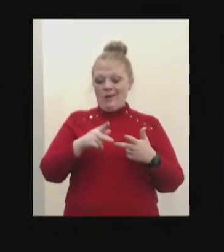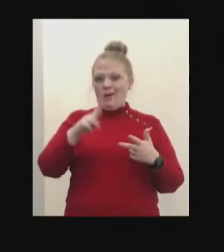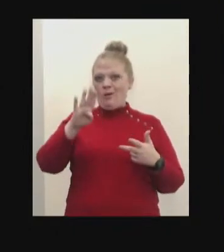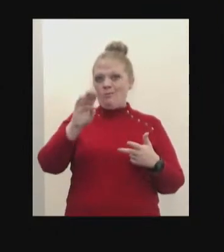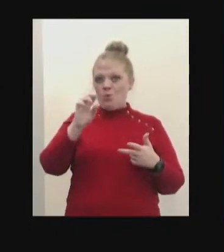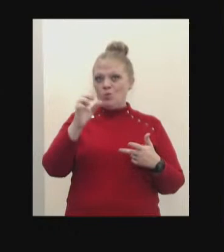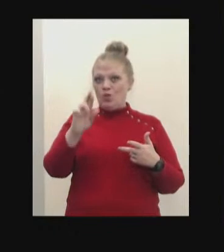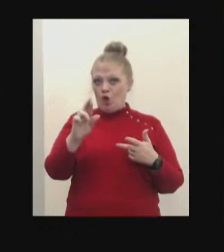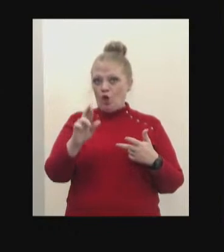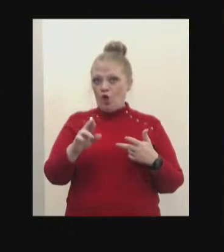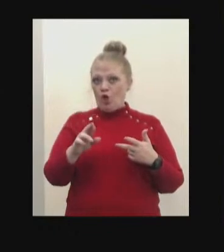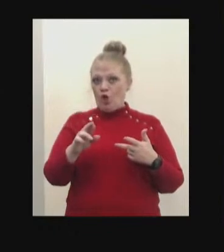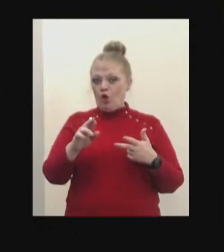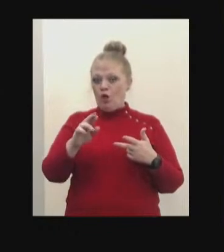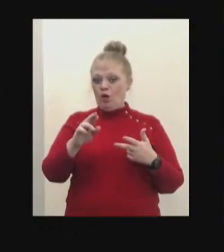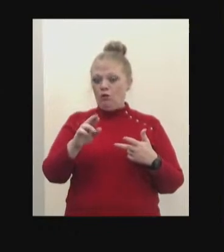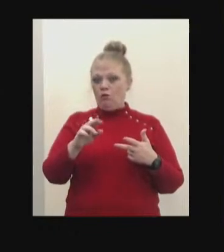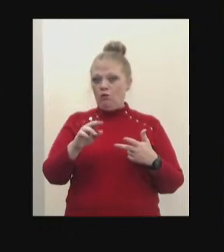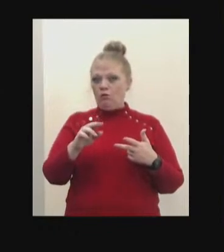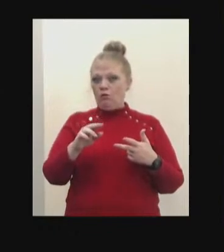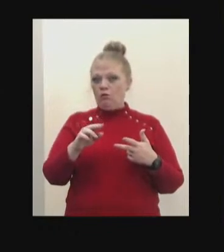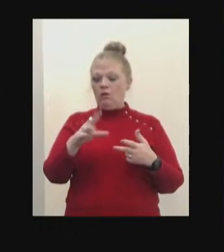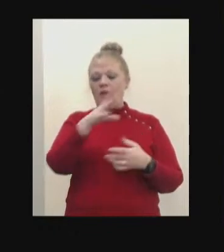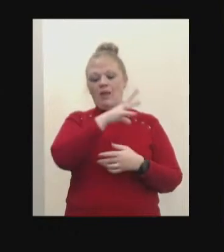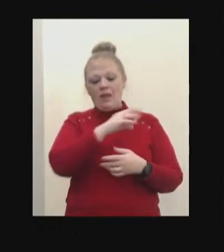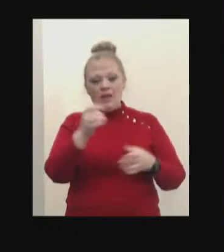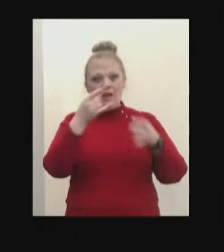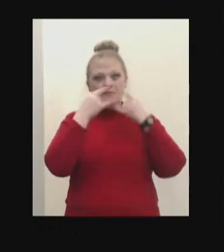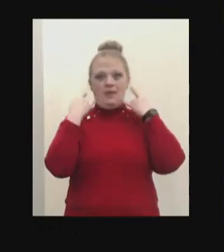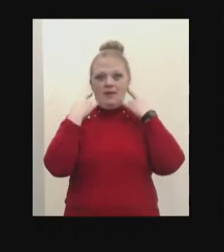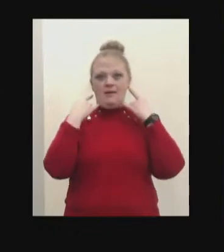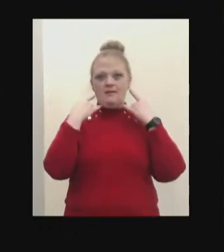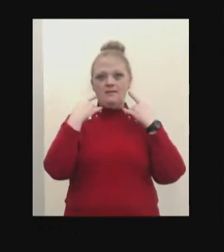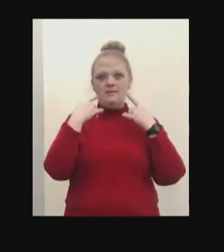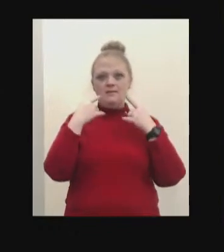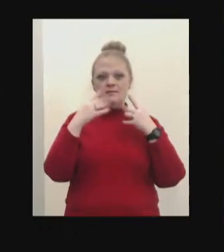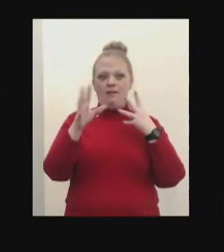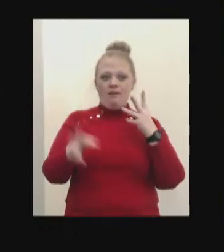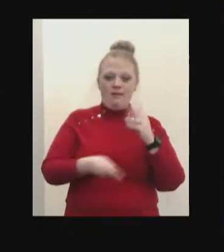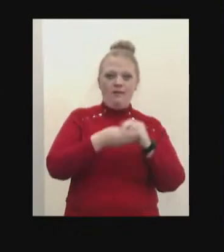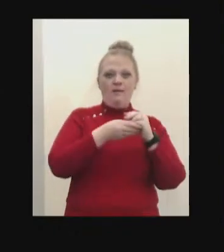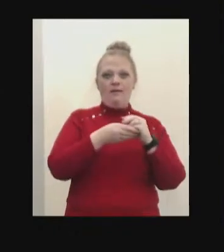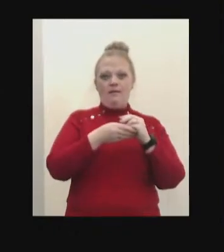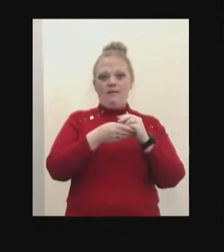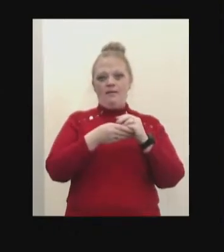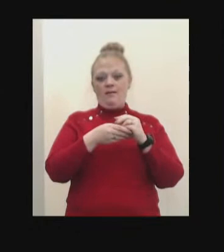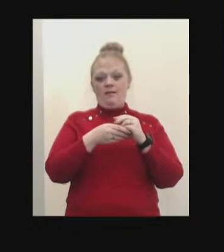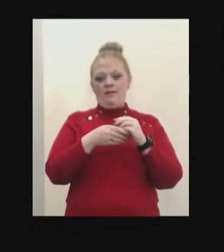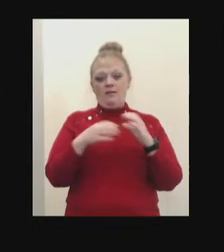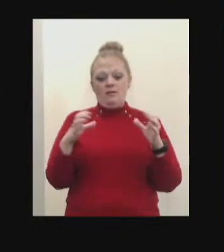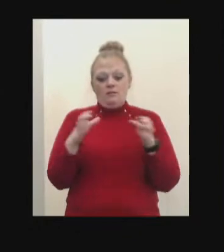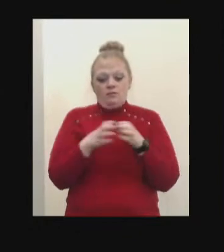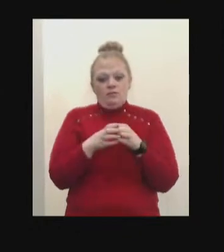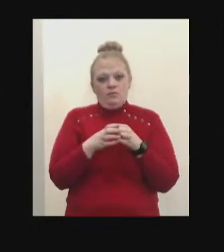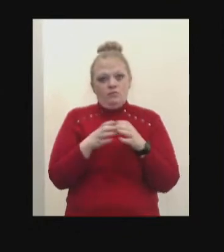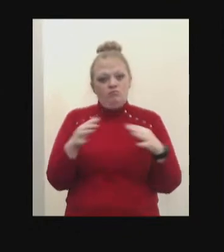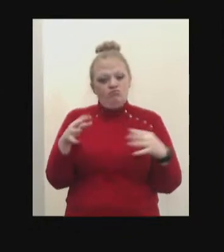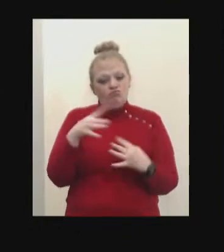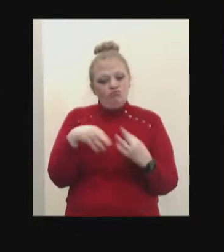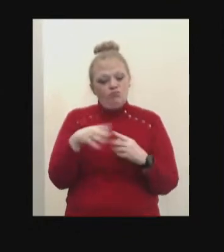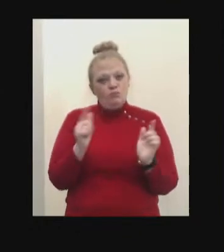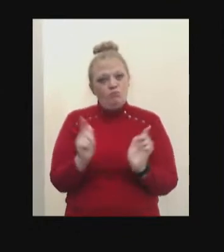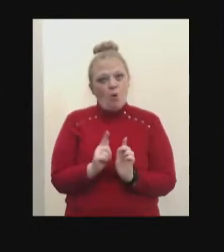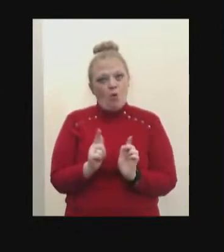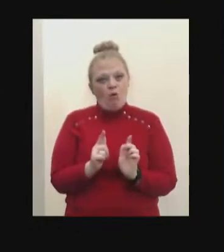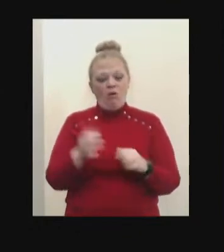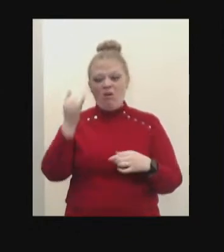important. Plus, we all have to mask. Plus, we should keep our social gatherings small. Plus, if anybody is sick,